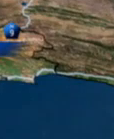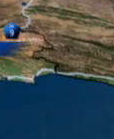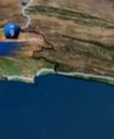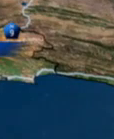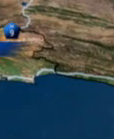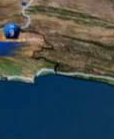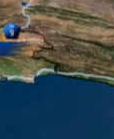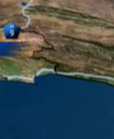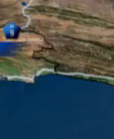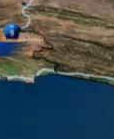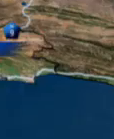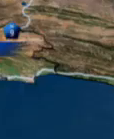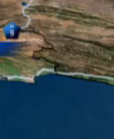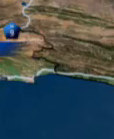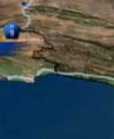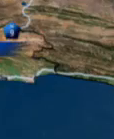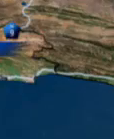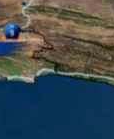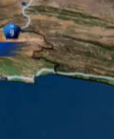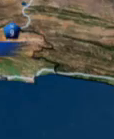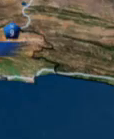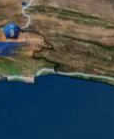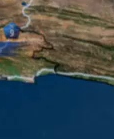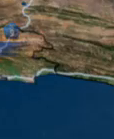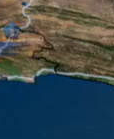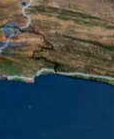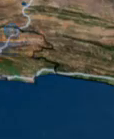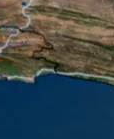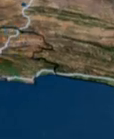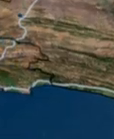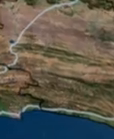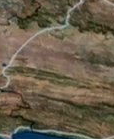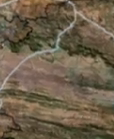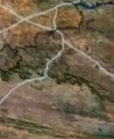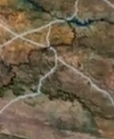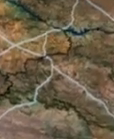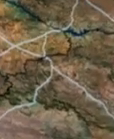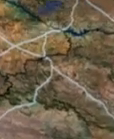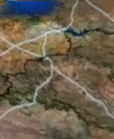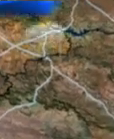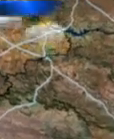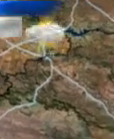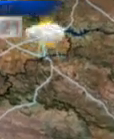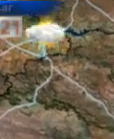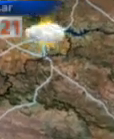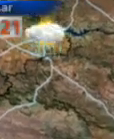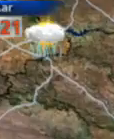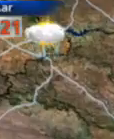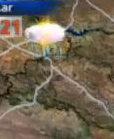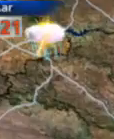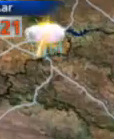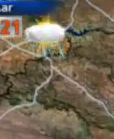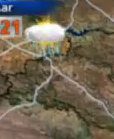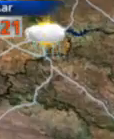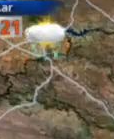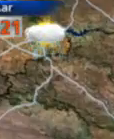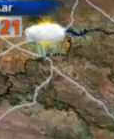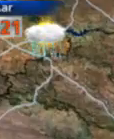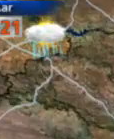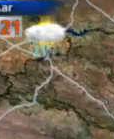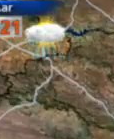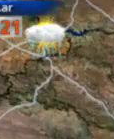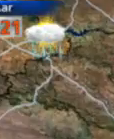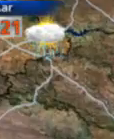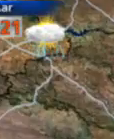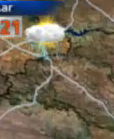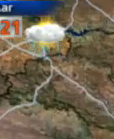ka Robusta le teng o tlhokomela le teng o tla tlhoipholle fela ho saeng kae ka mafatsana fela a itsheding a diaduma hore ka shebile hore ka Kapa Leboa le teng Upington